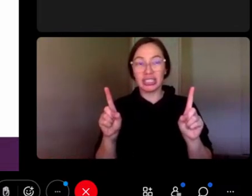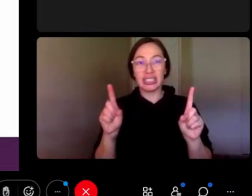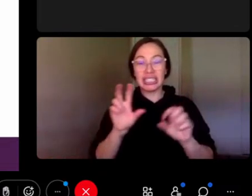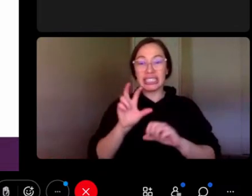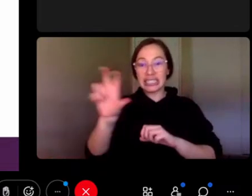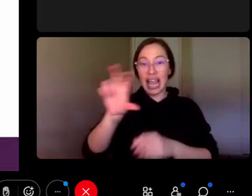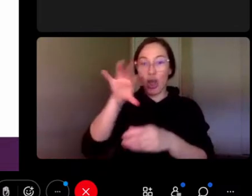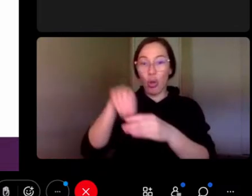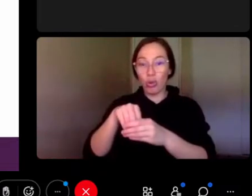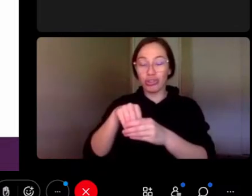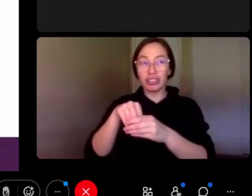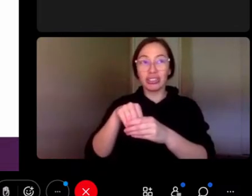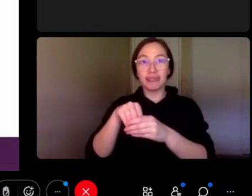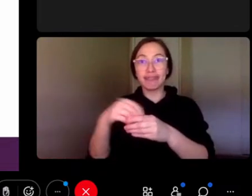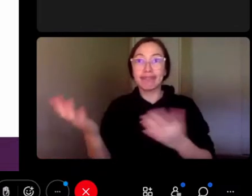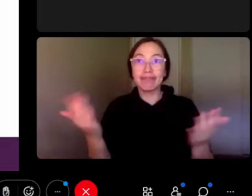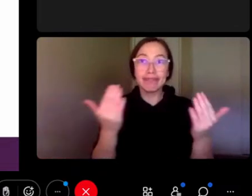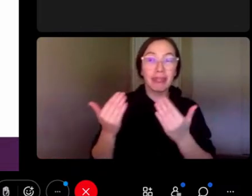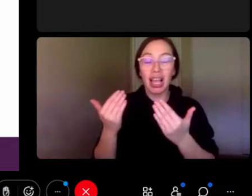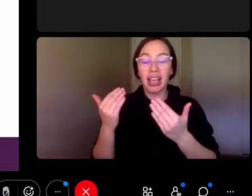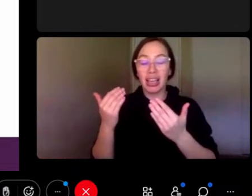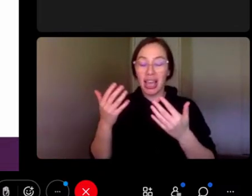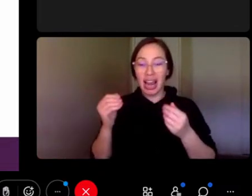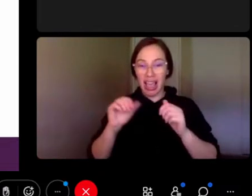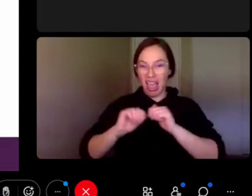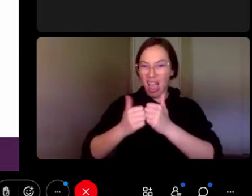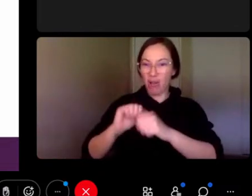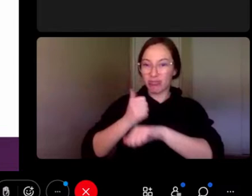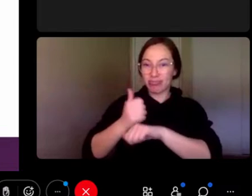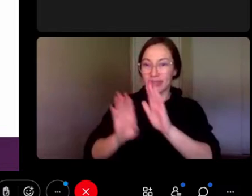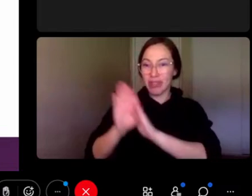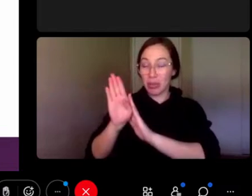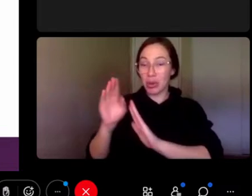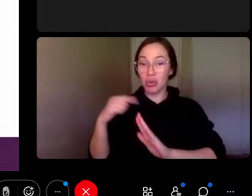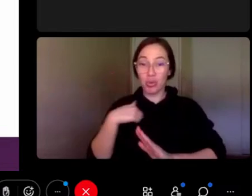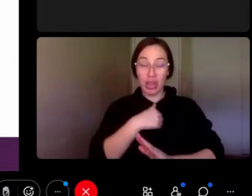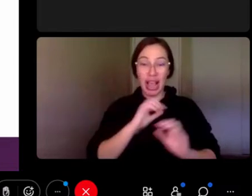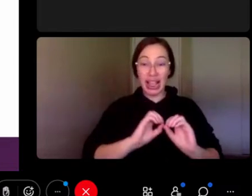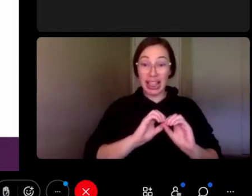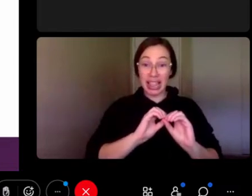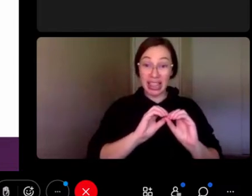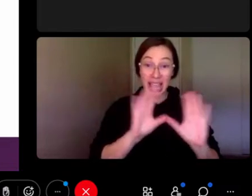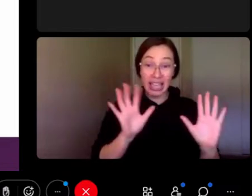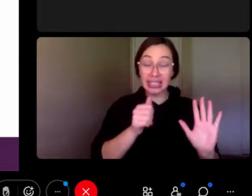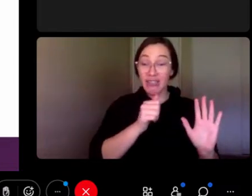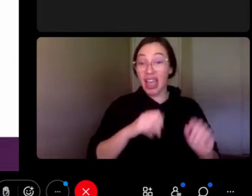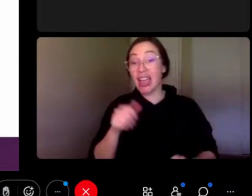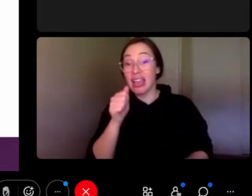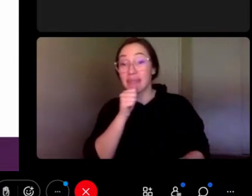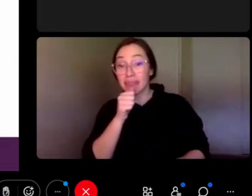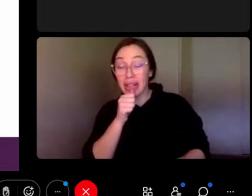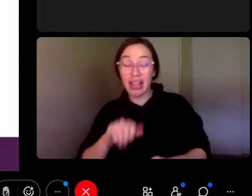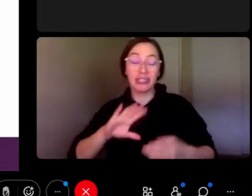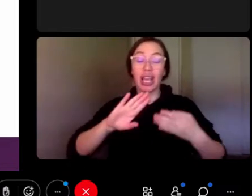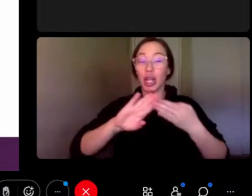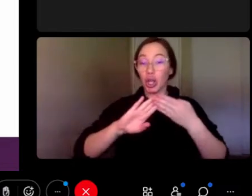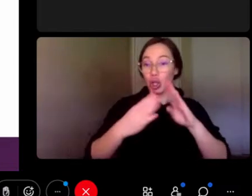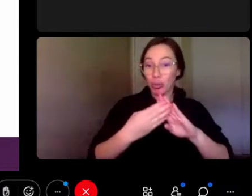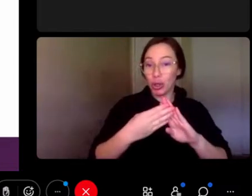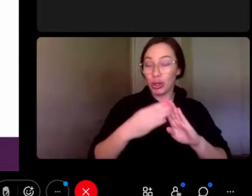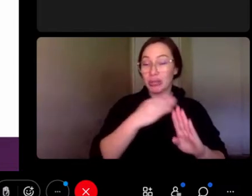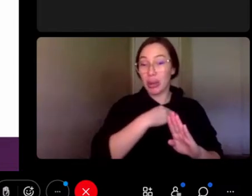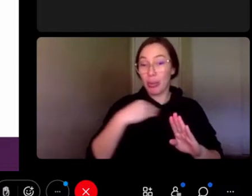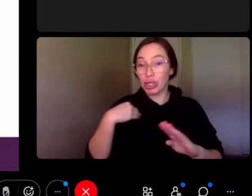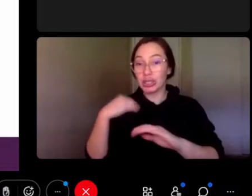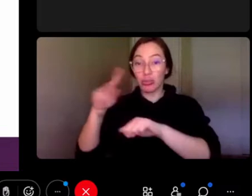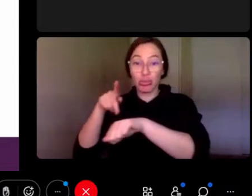stakeholders involved in how to develop this. We had classified, we had community members, we had principals, we had